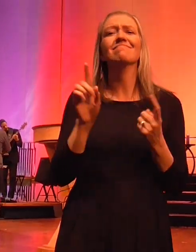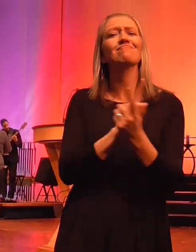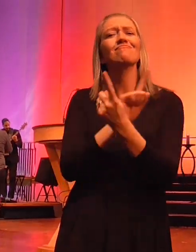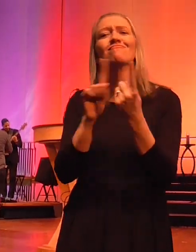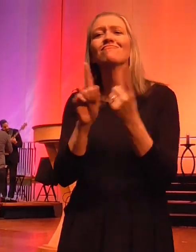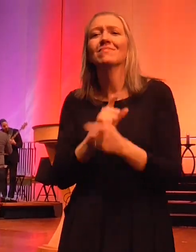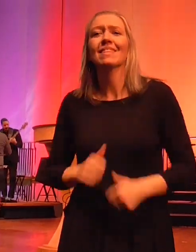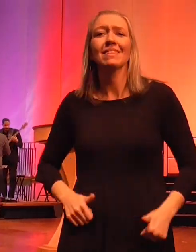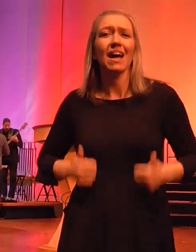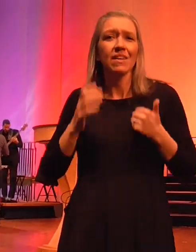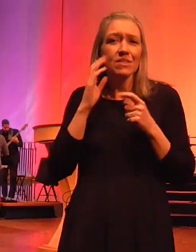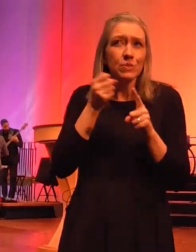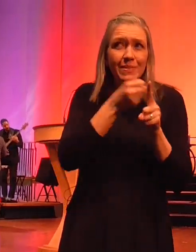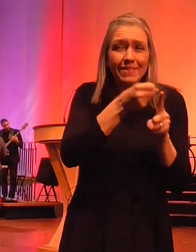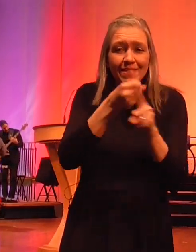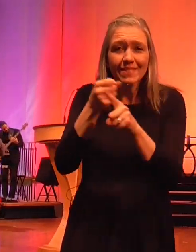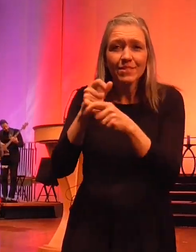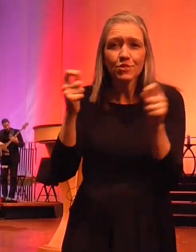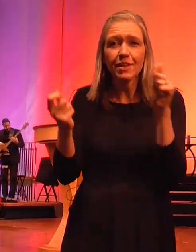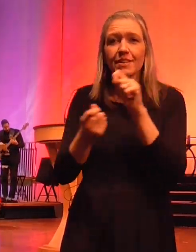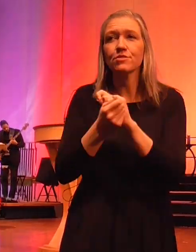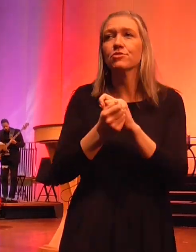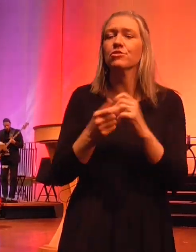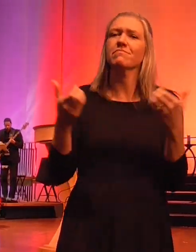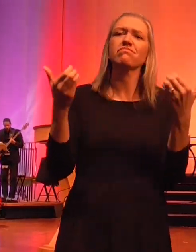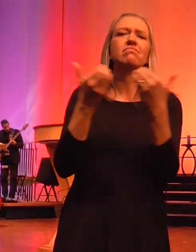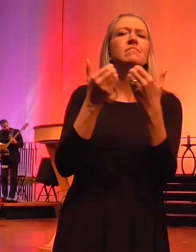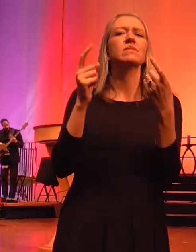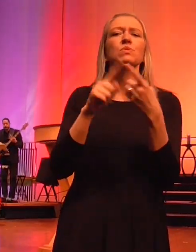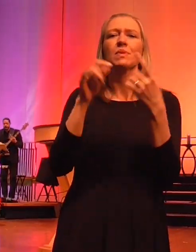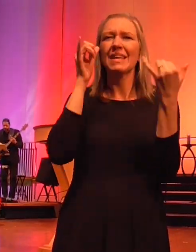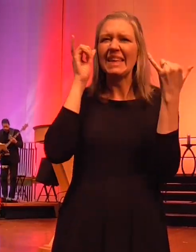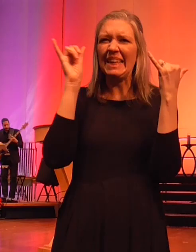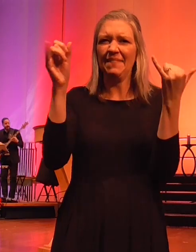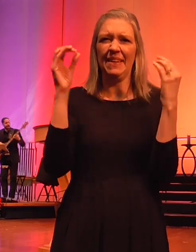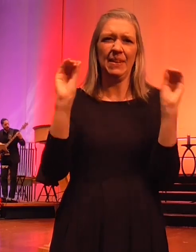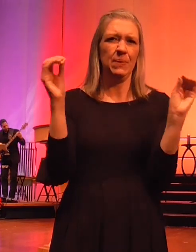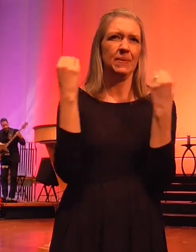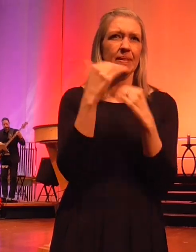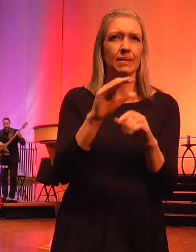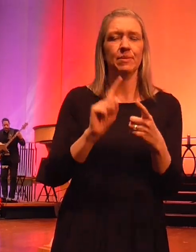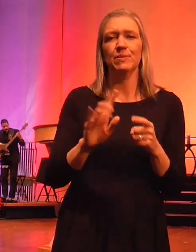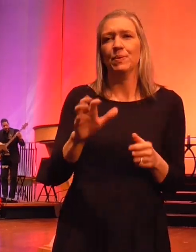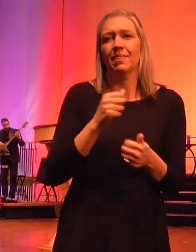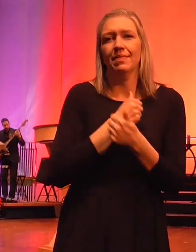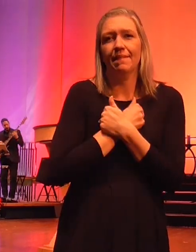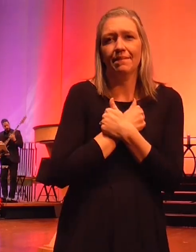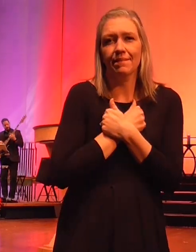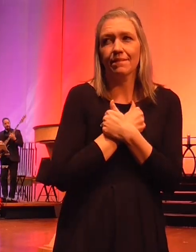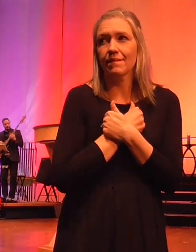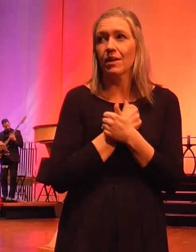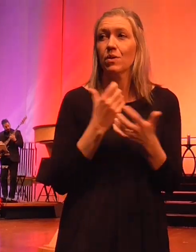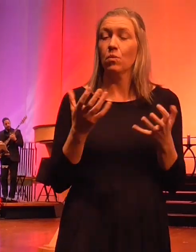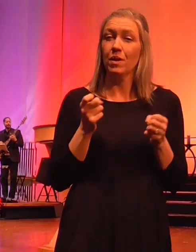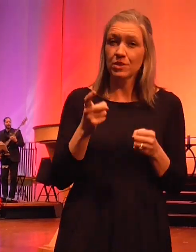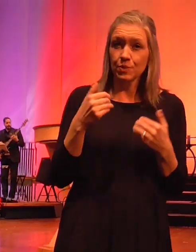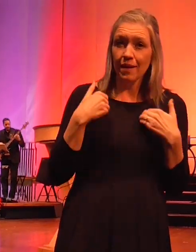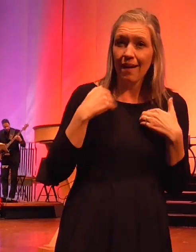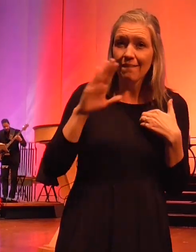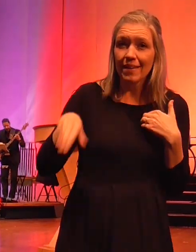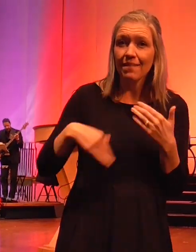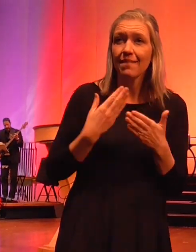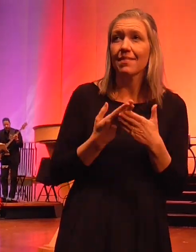the lives you're gonna change. And here's to the infinite possible ways to love you. I want you to have